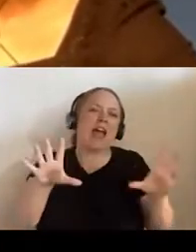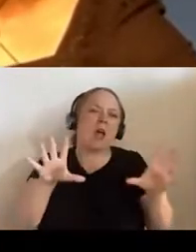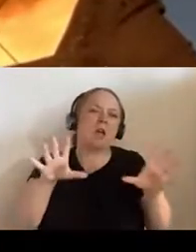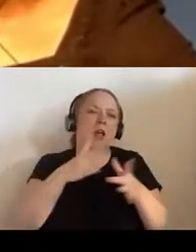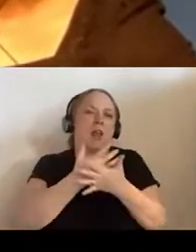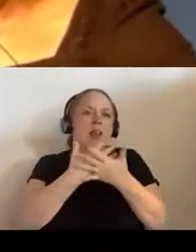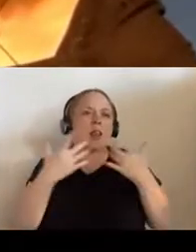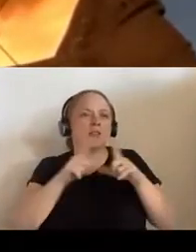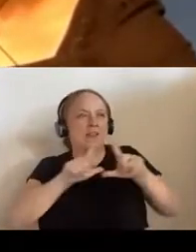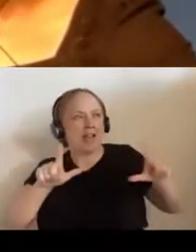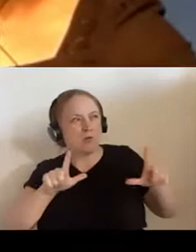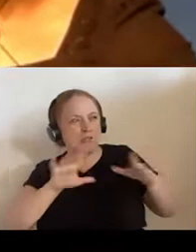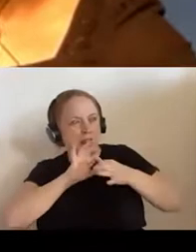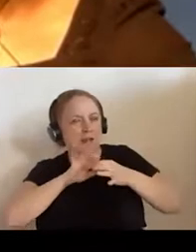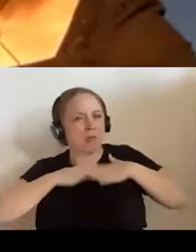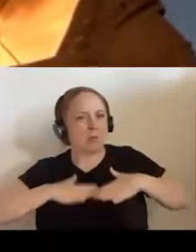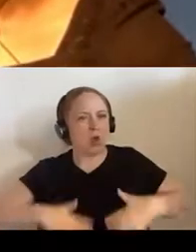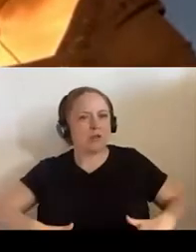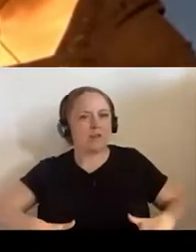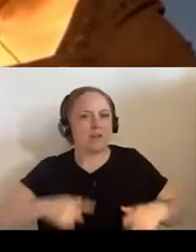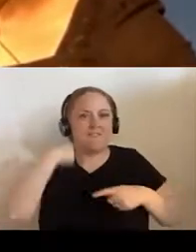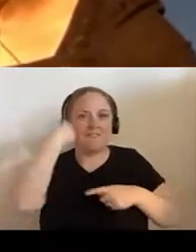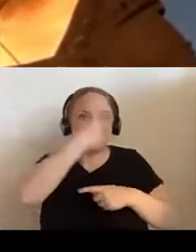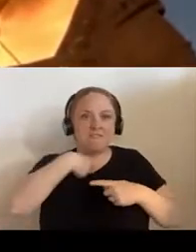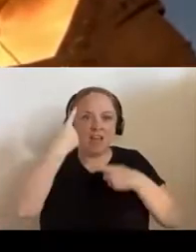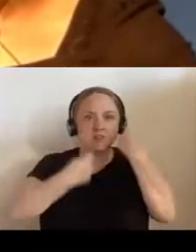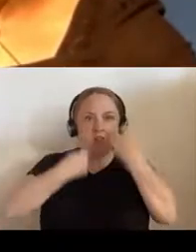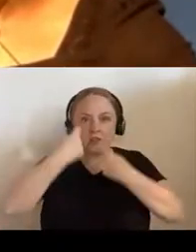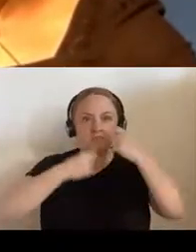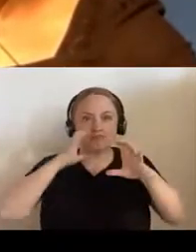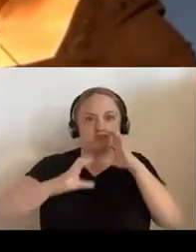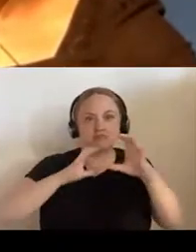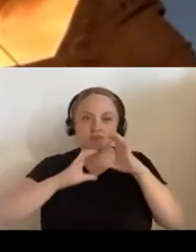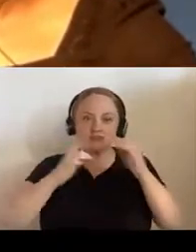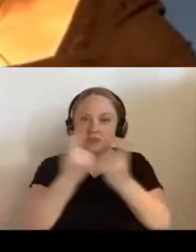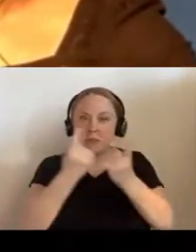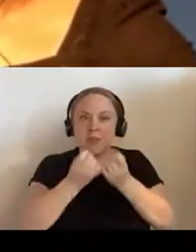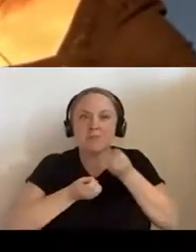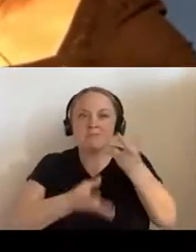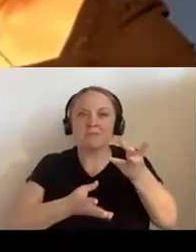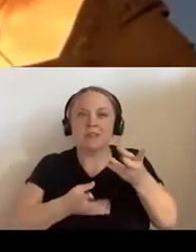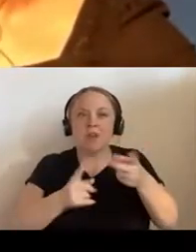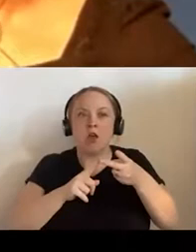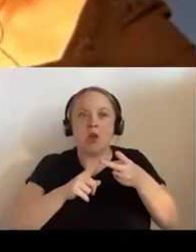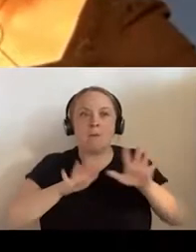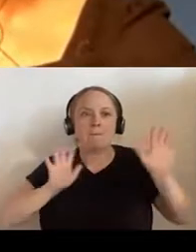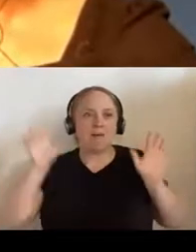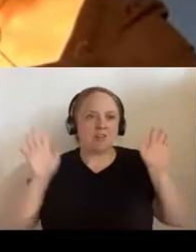the body, whether it's facial expressions to communicate something, or mannerisms